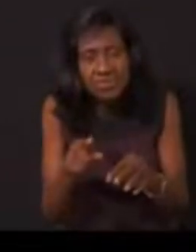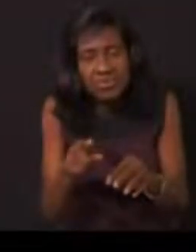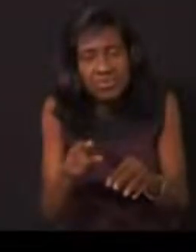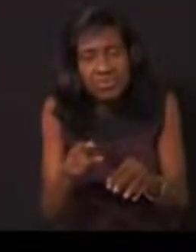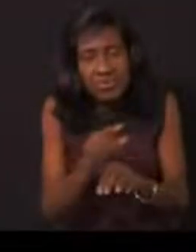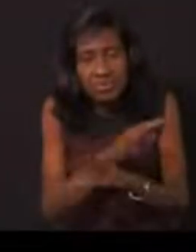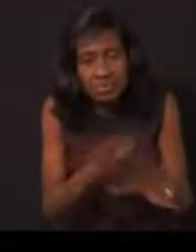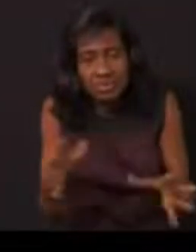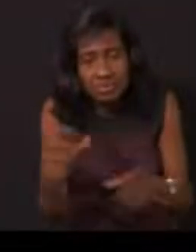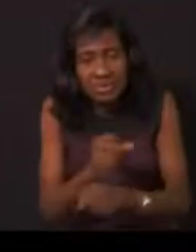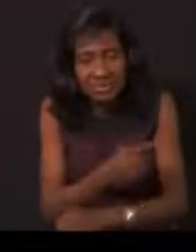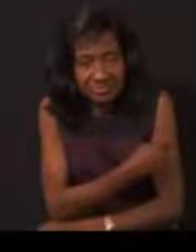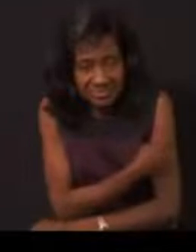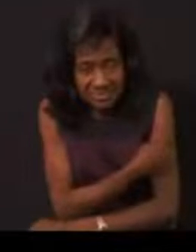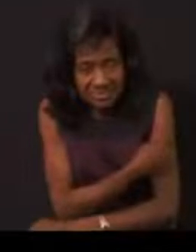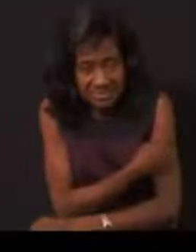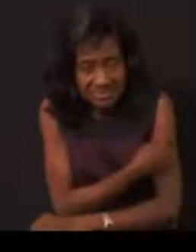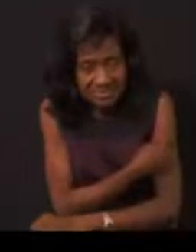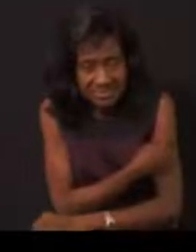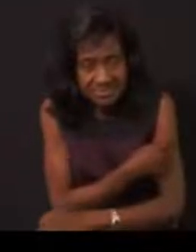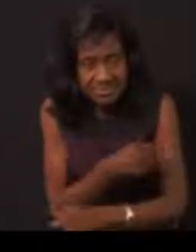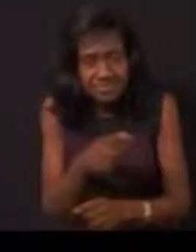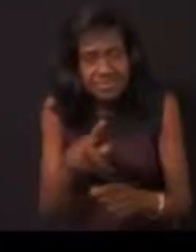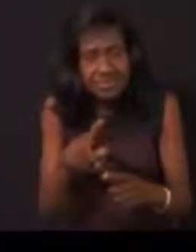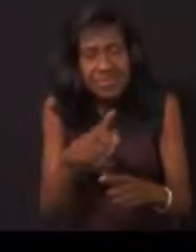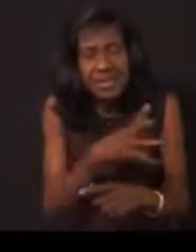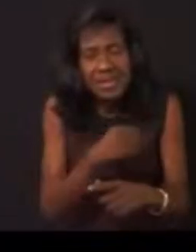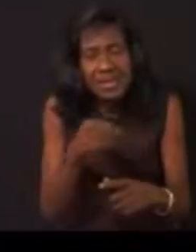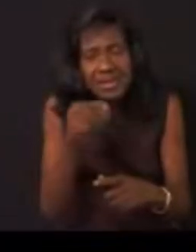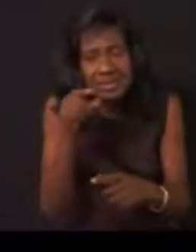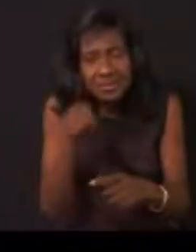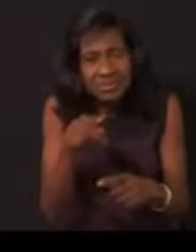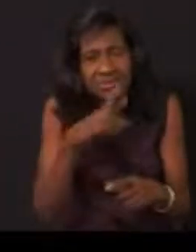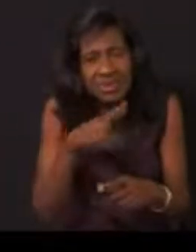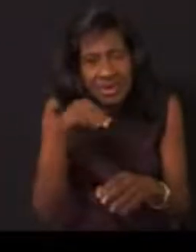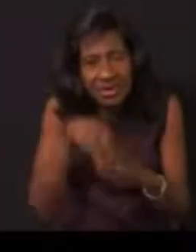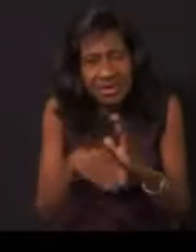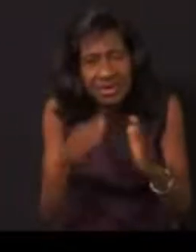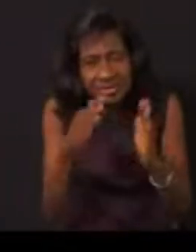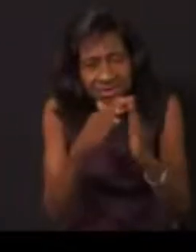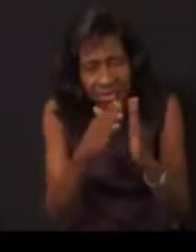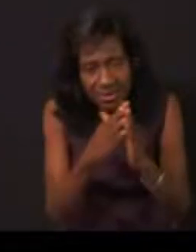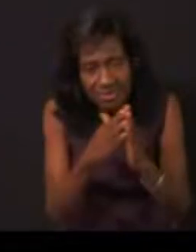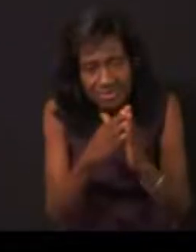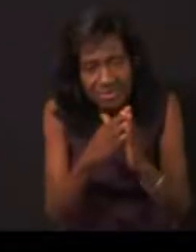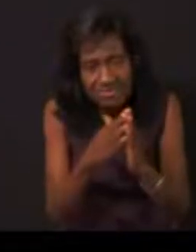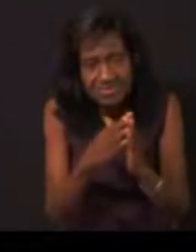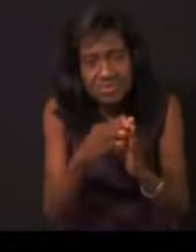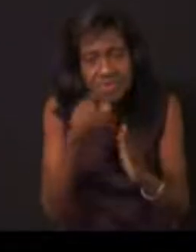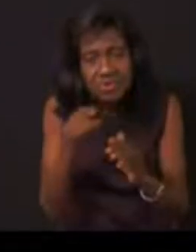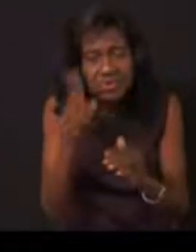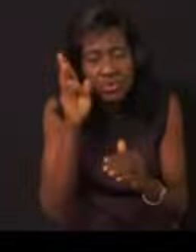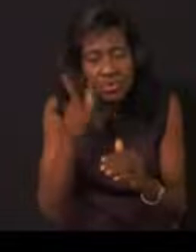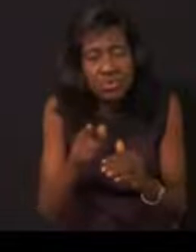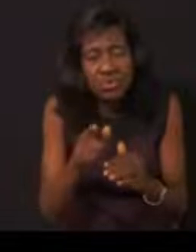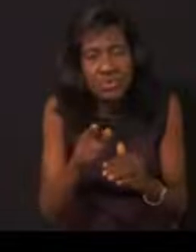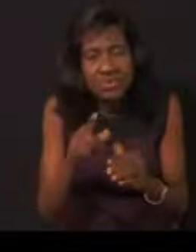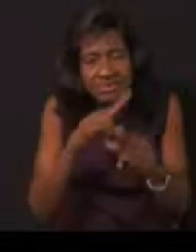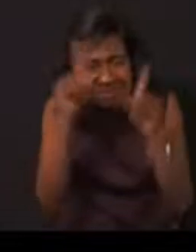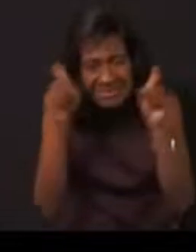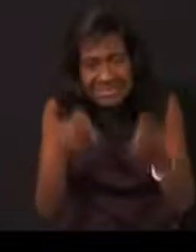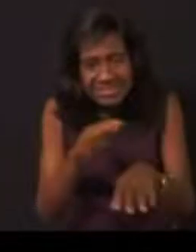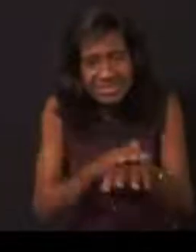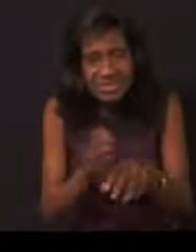unvaccinated, they will be tested on day 15 along with the positive case and will be released